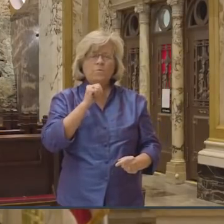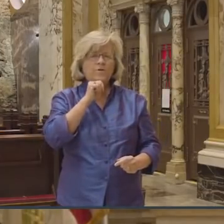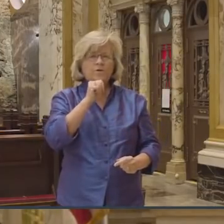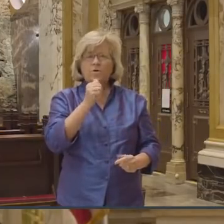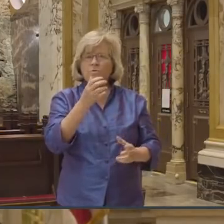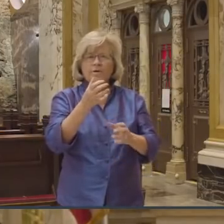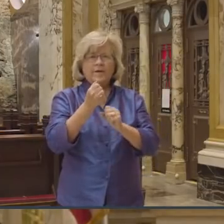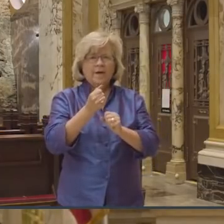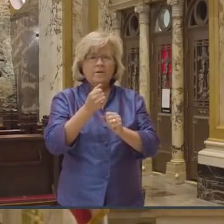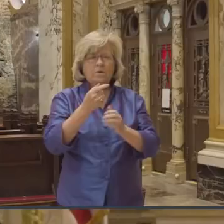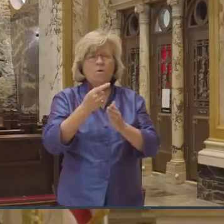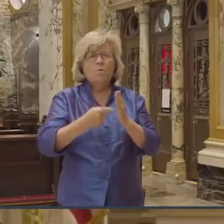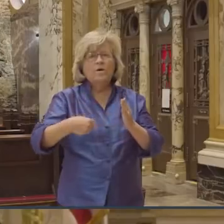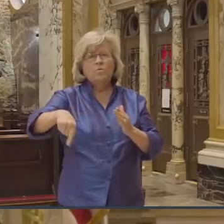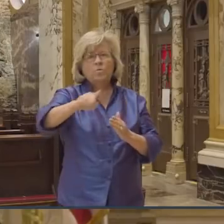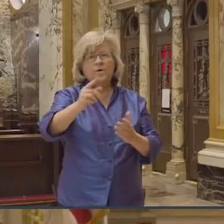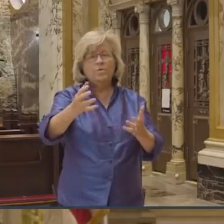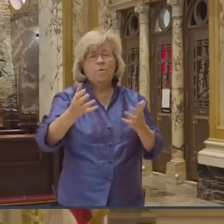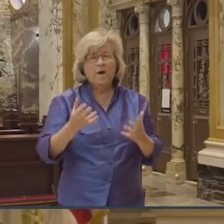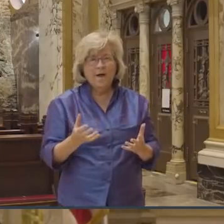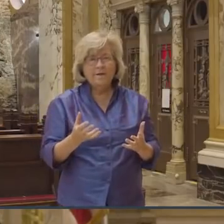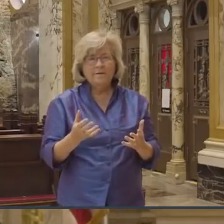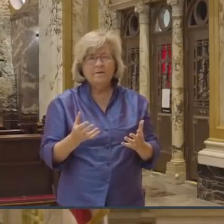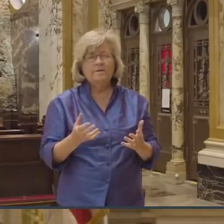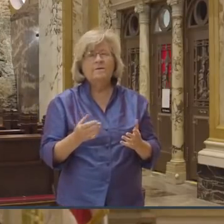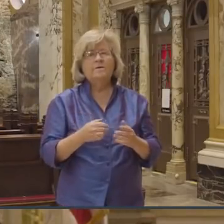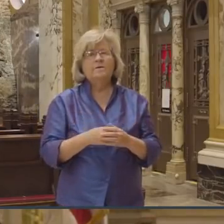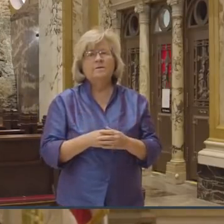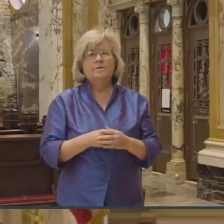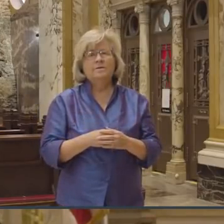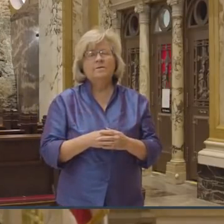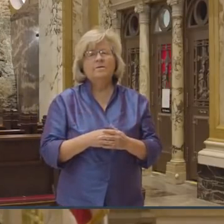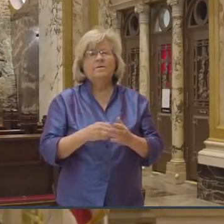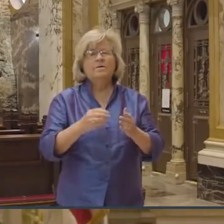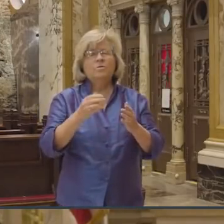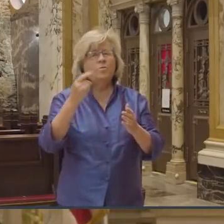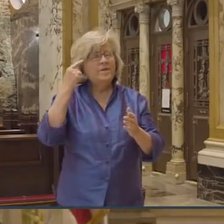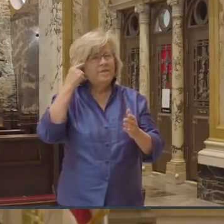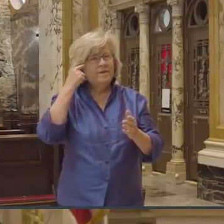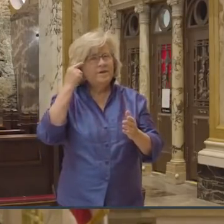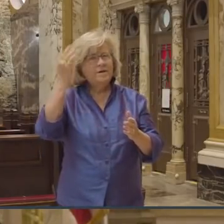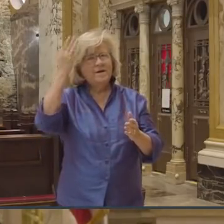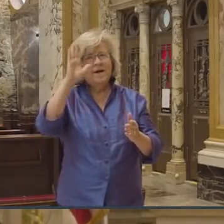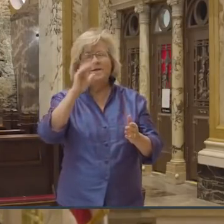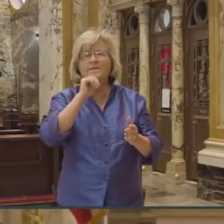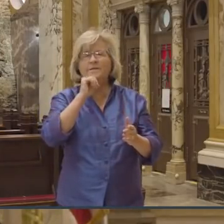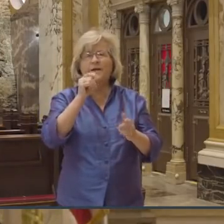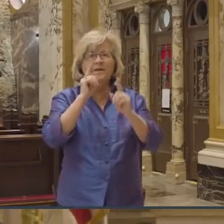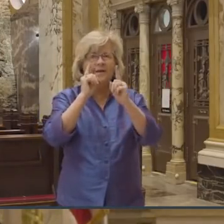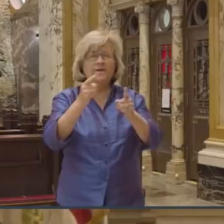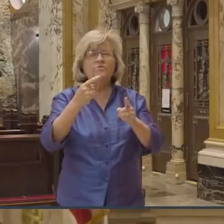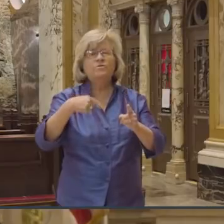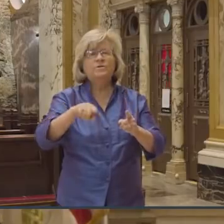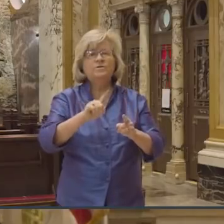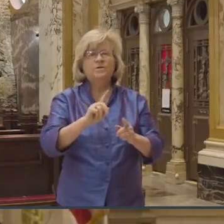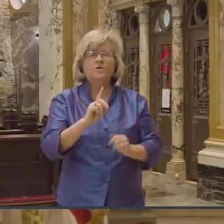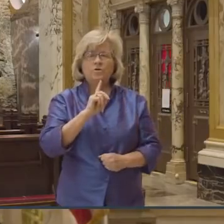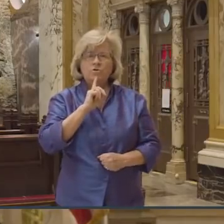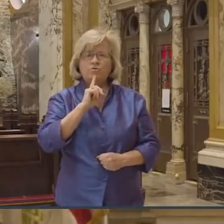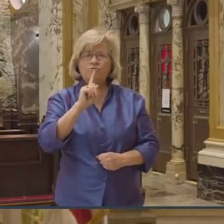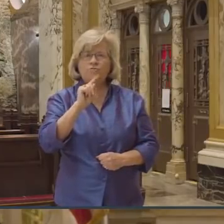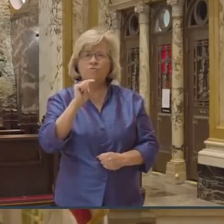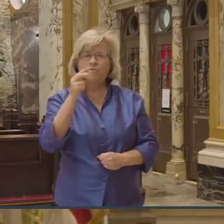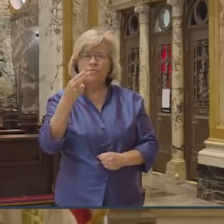wanted, thinking God that has not heard us, that God has not answered us. But the truth